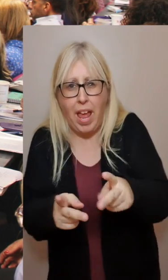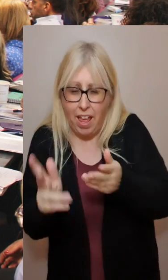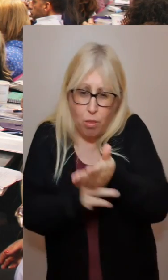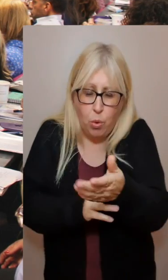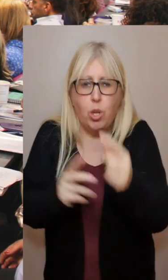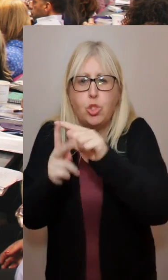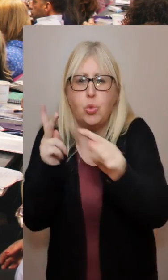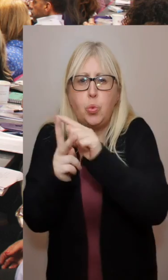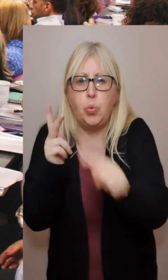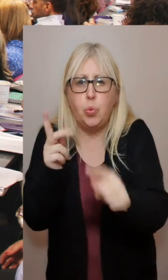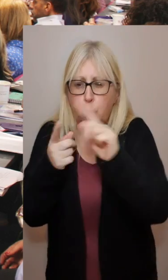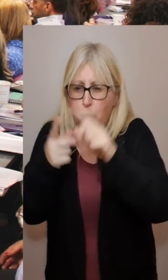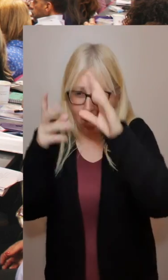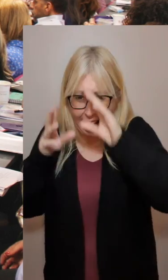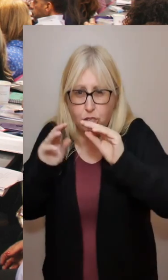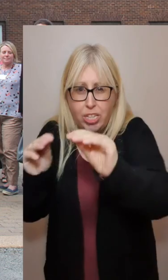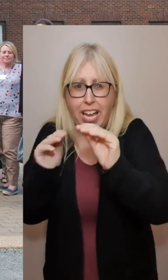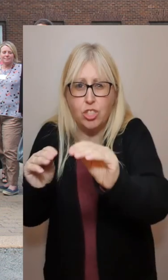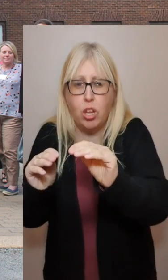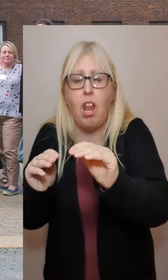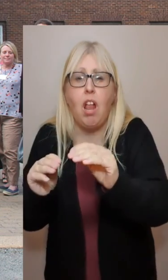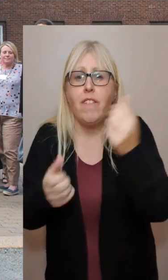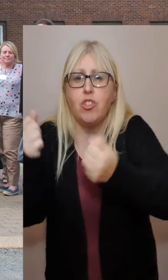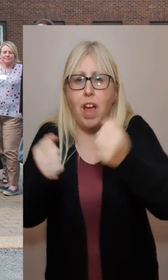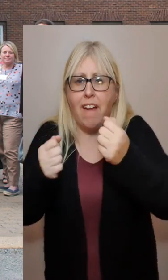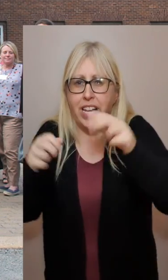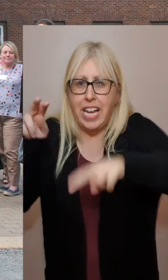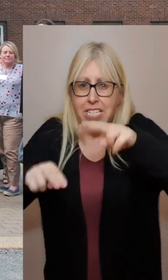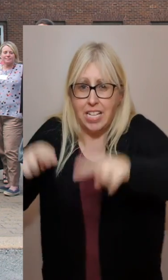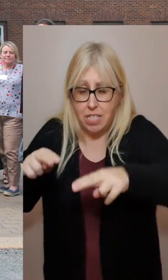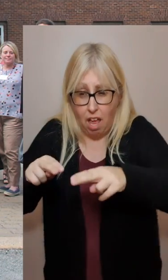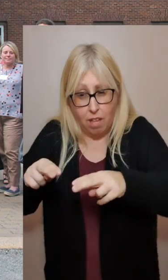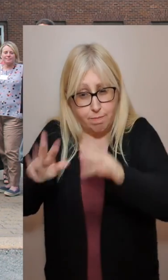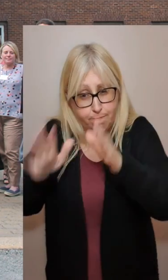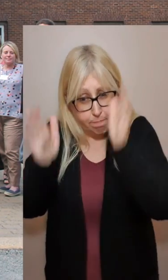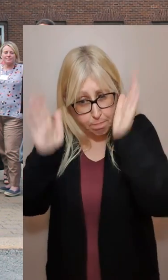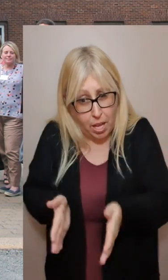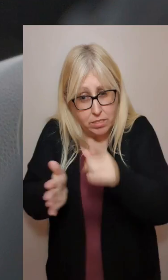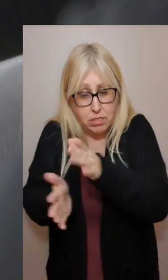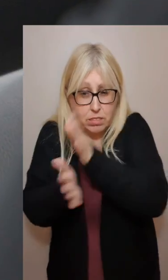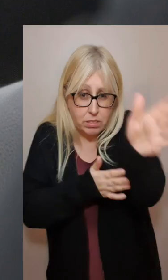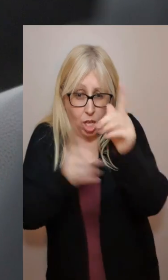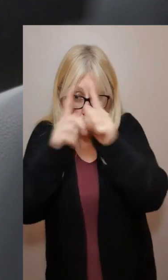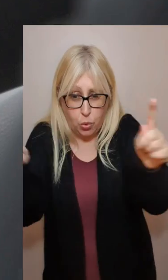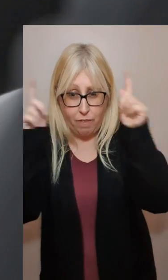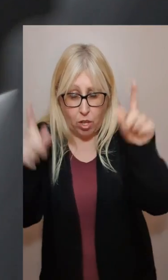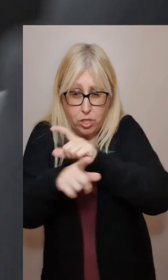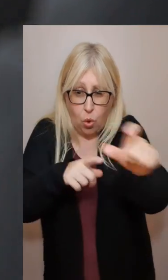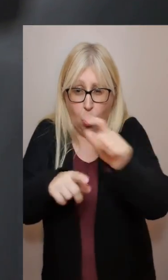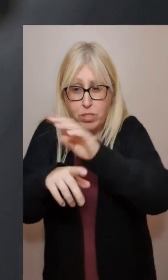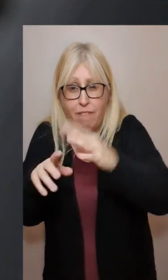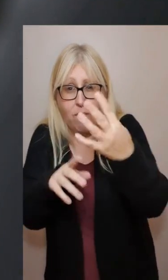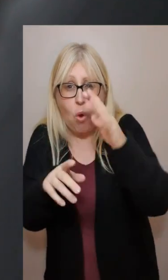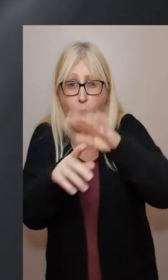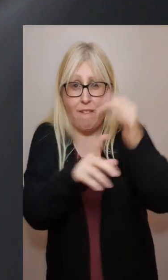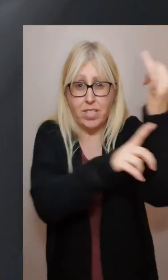there's two ways. There's actually the education of the driving assessors, that we do insist that the driver assessors attend a university course to level 4, level